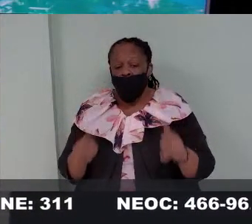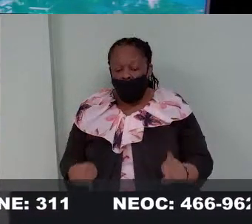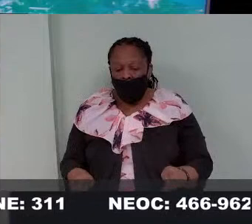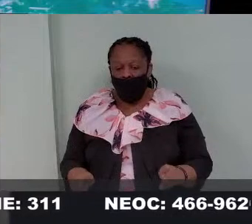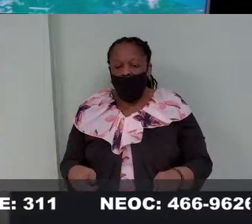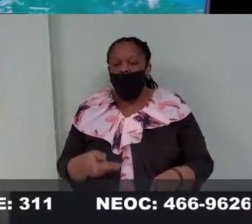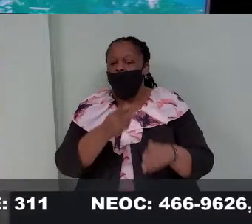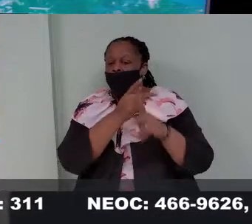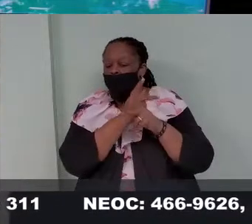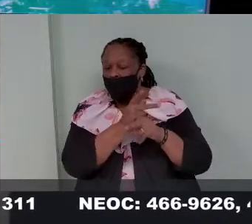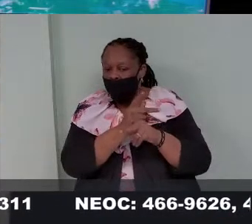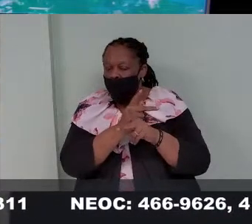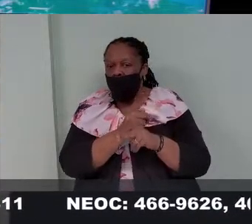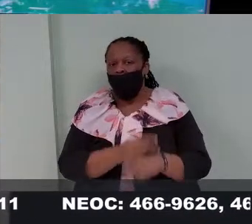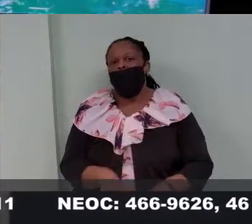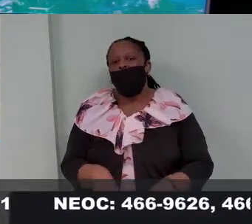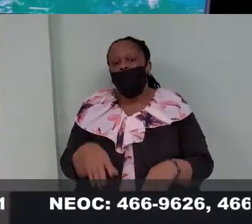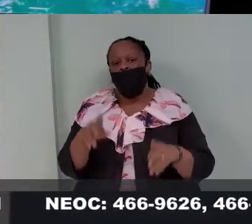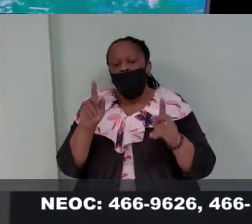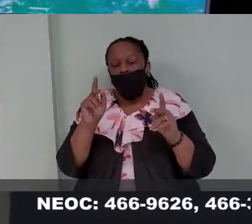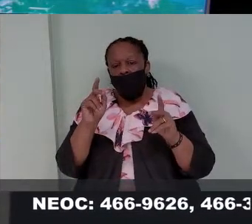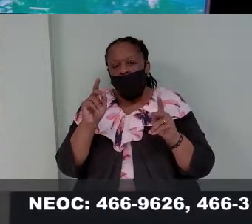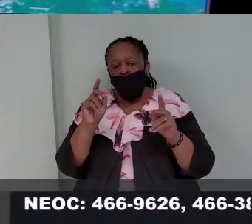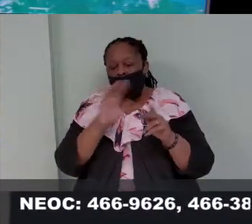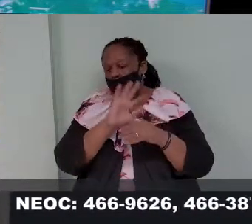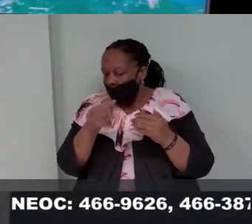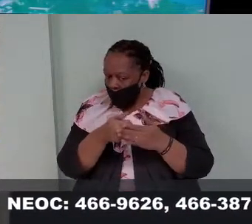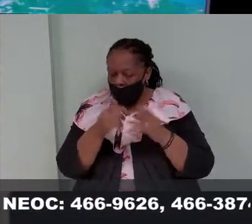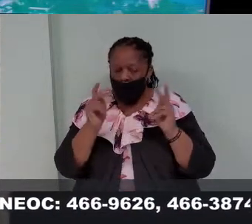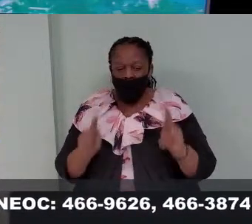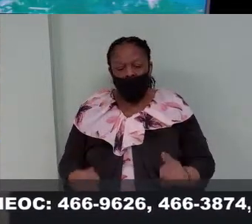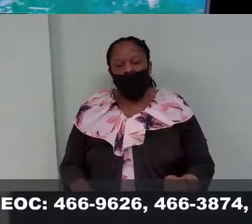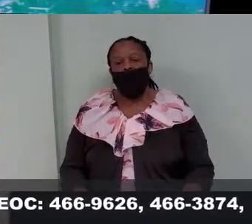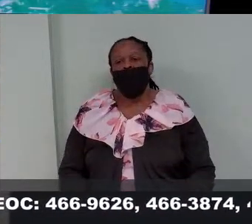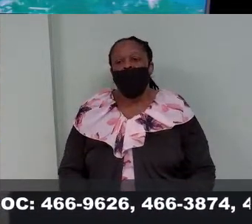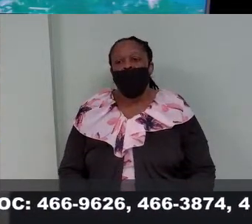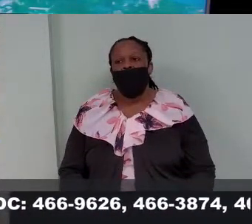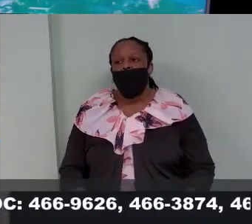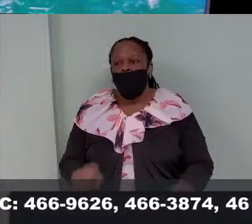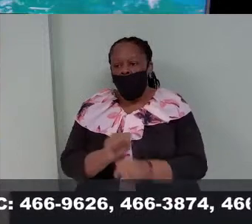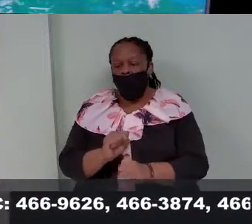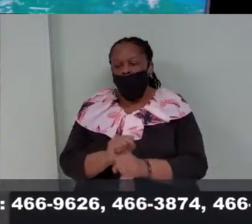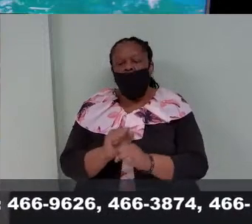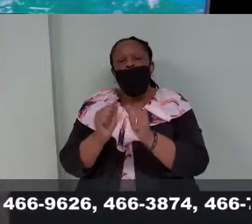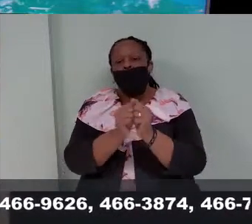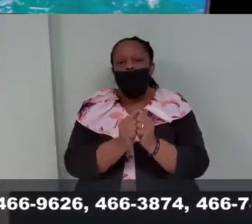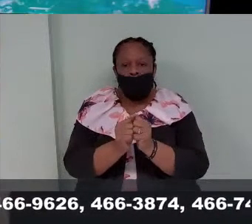country. Thank you very much, and I do look forward for your cooperation.